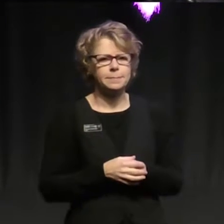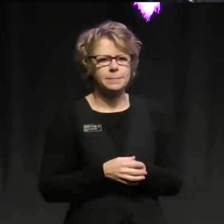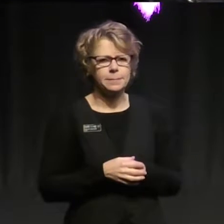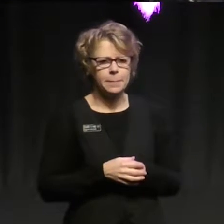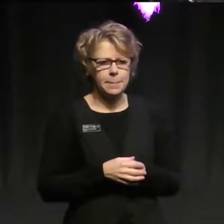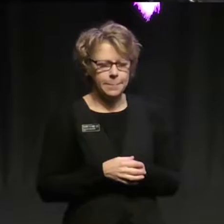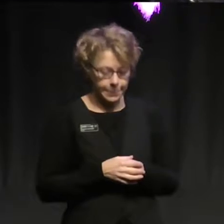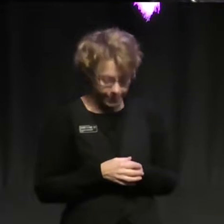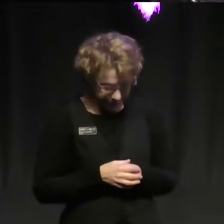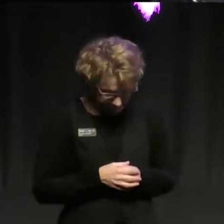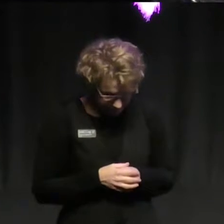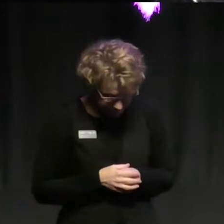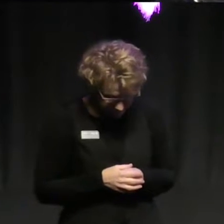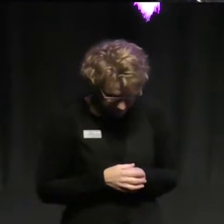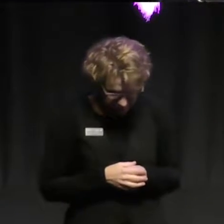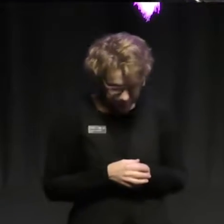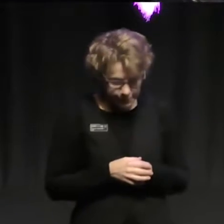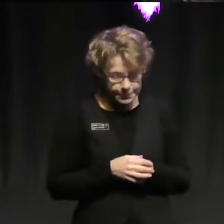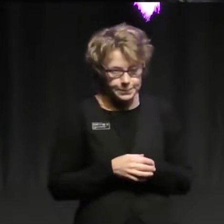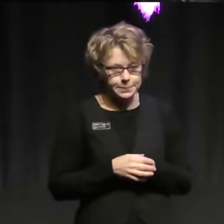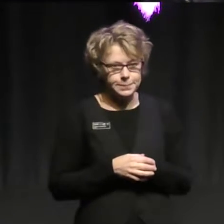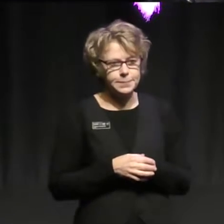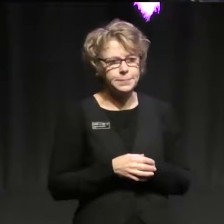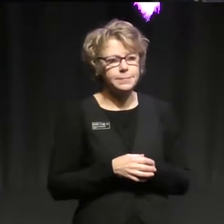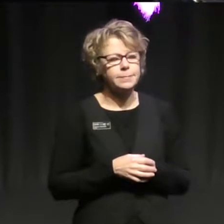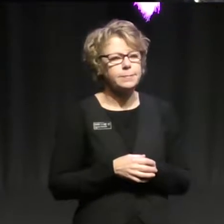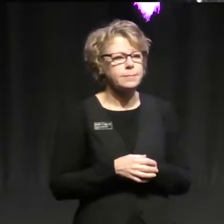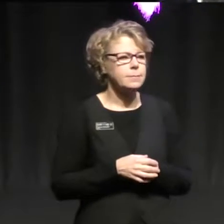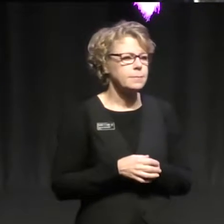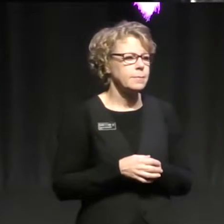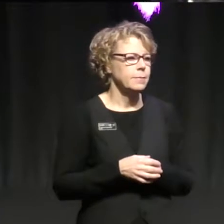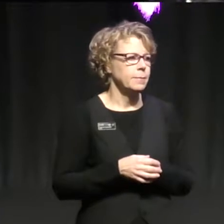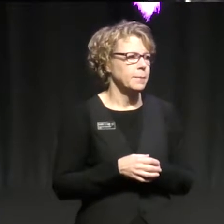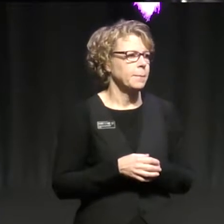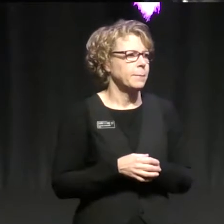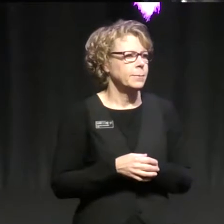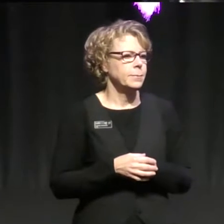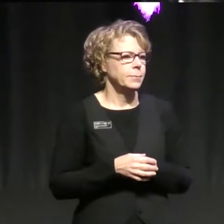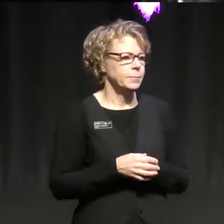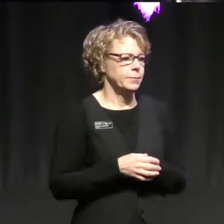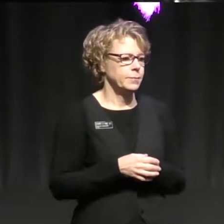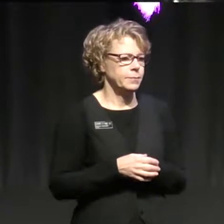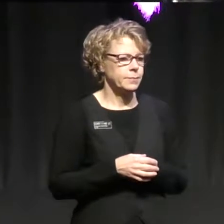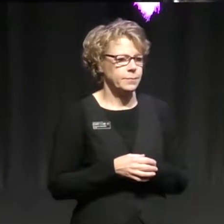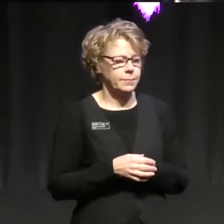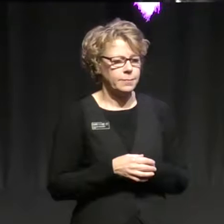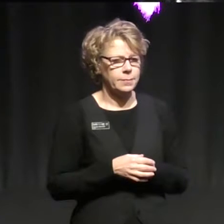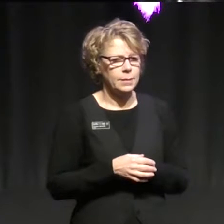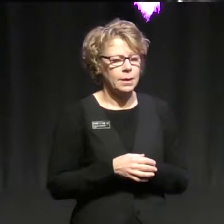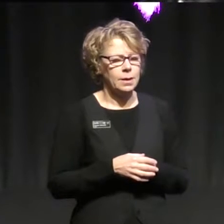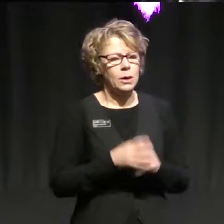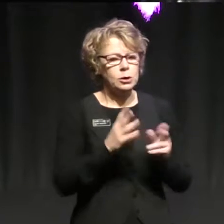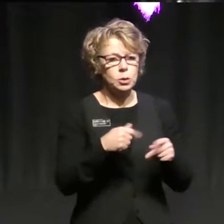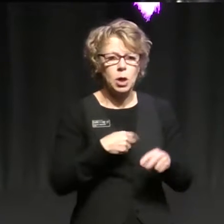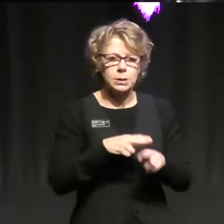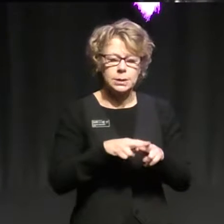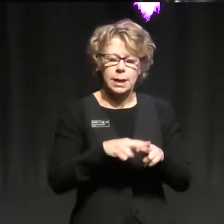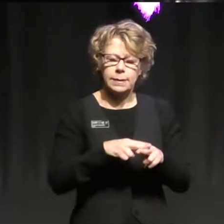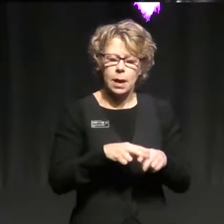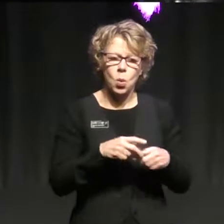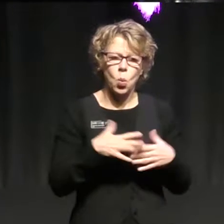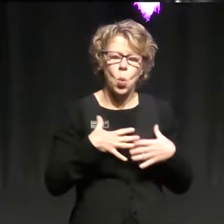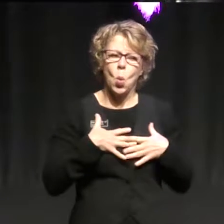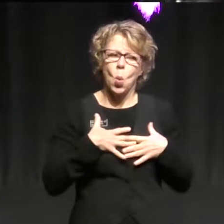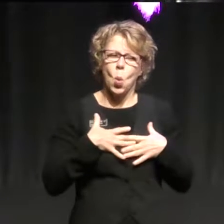You said a line that went straight into my heart, and I'm sure many